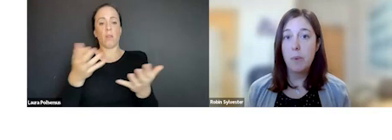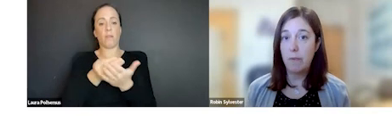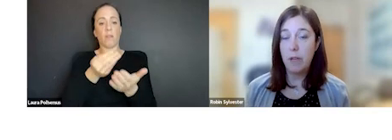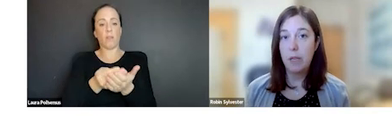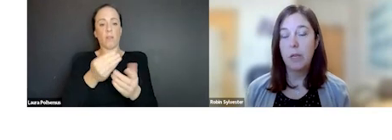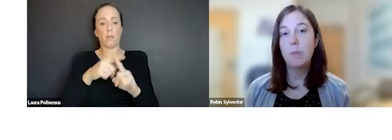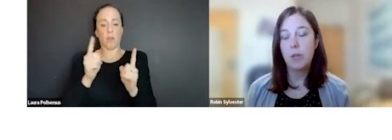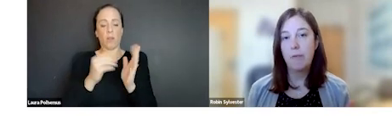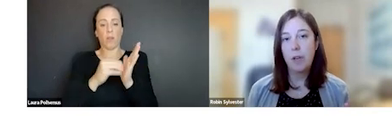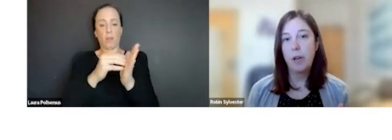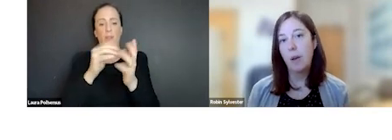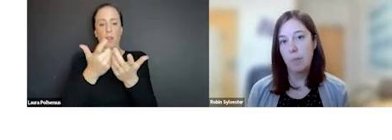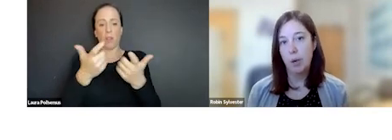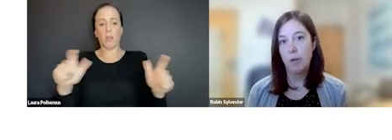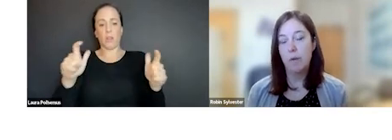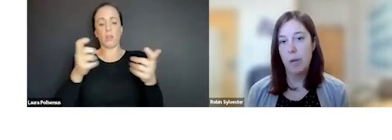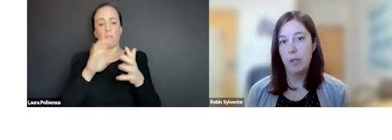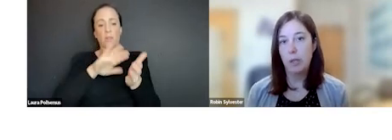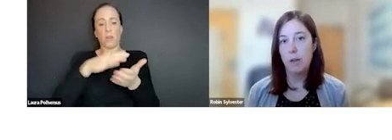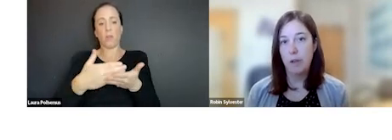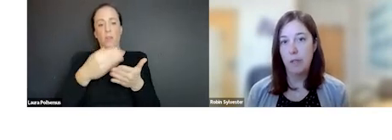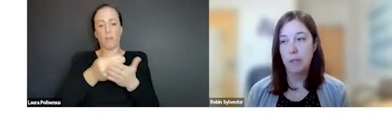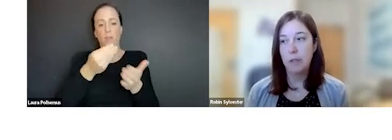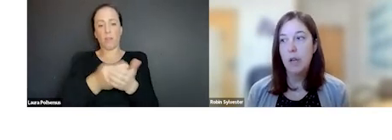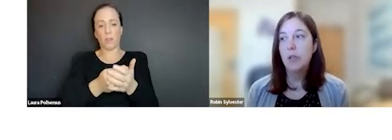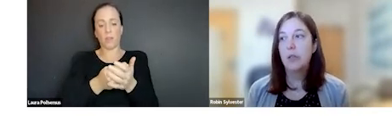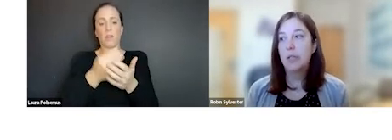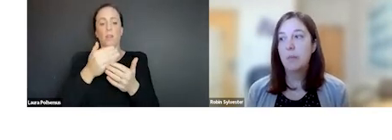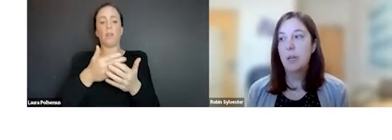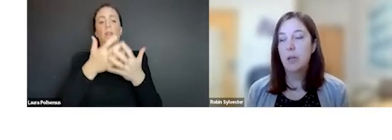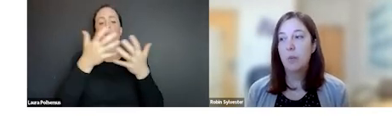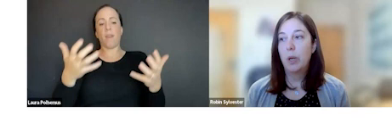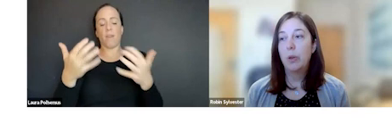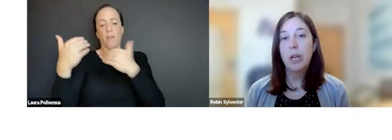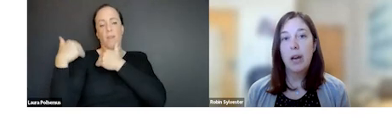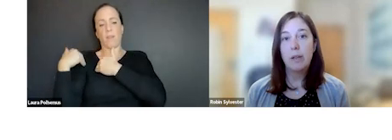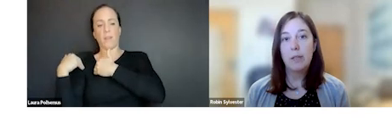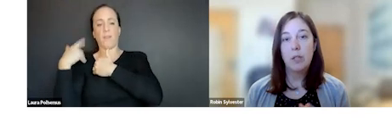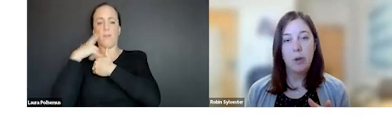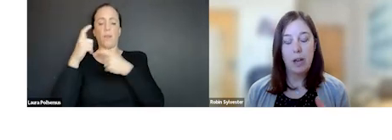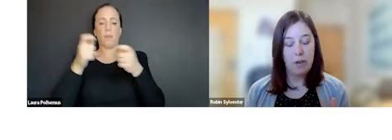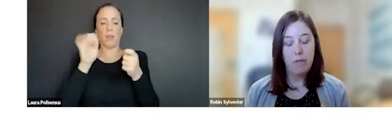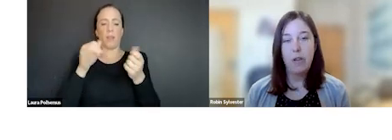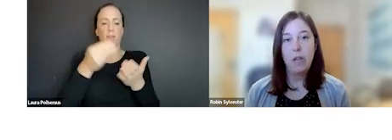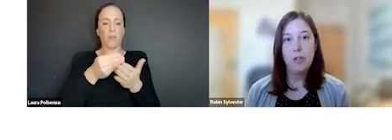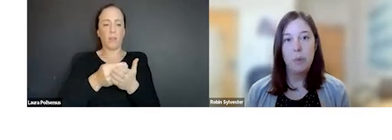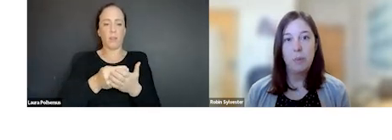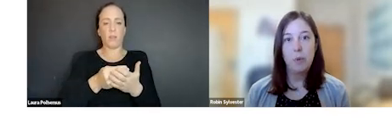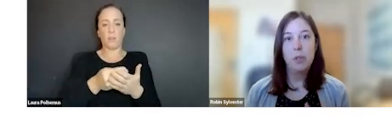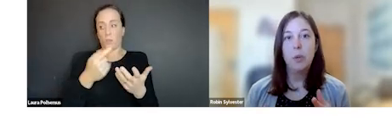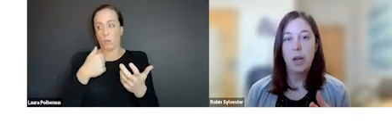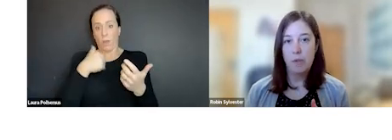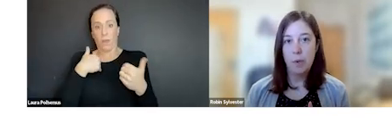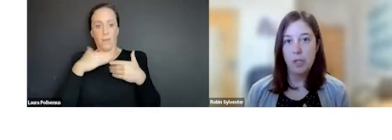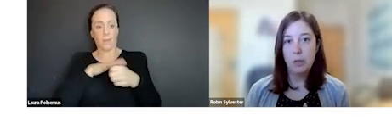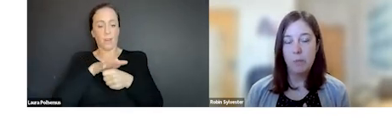large amount of funding comes with a very high burden for managing that funding. So that's something that you want to look at and say, do I have enough financial